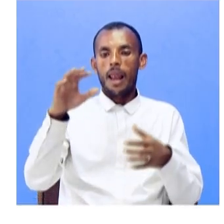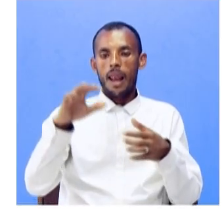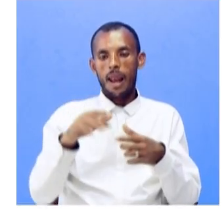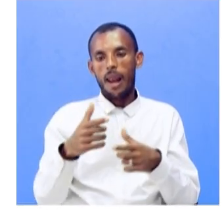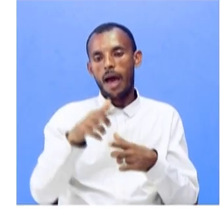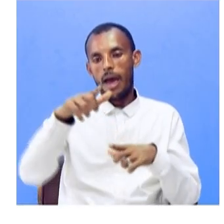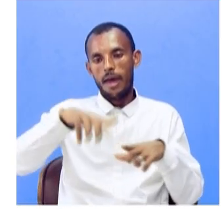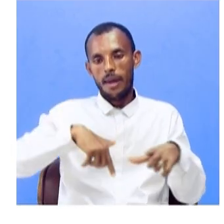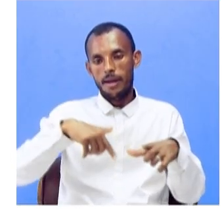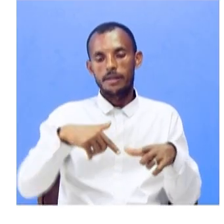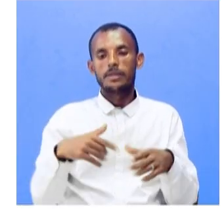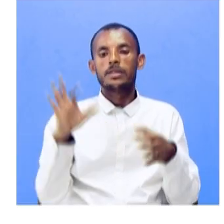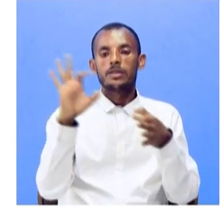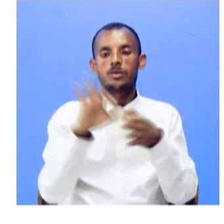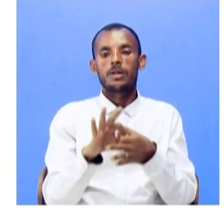that